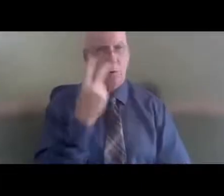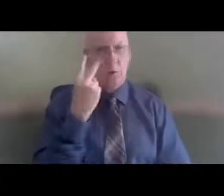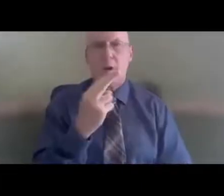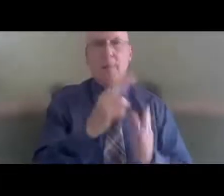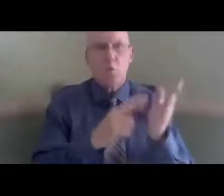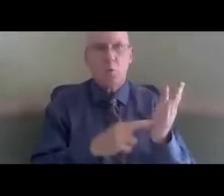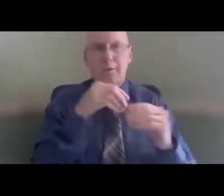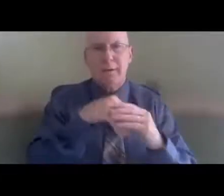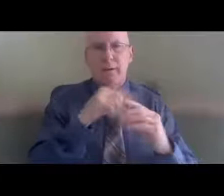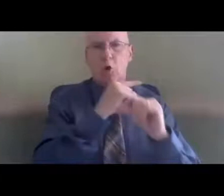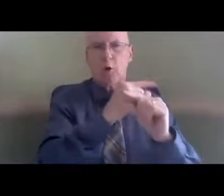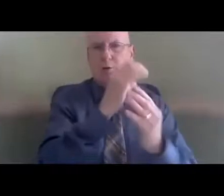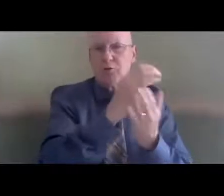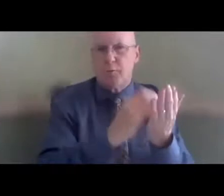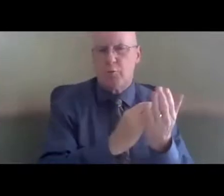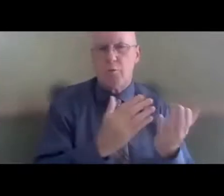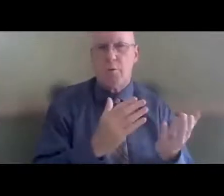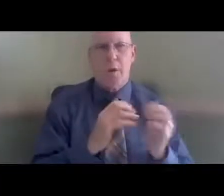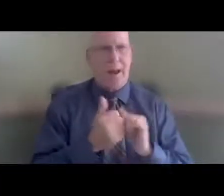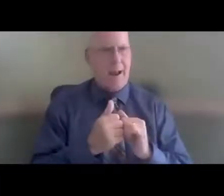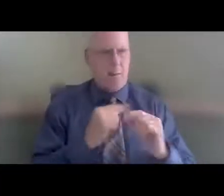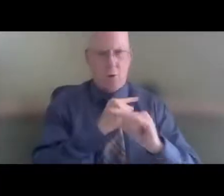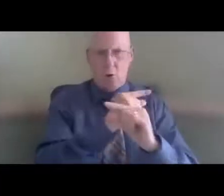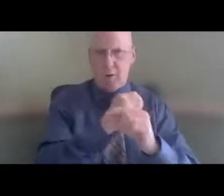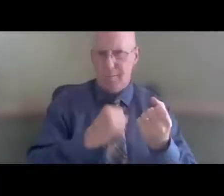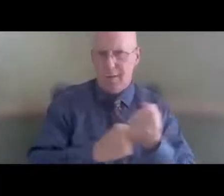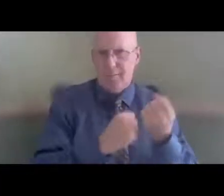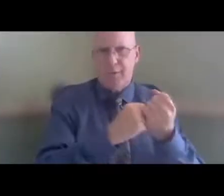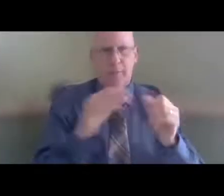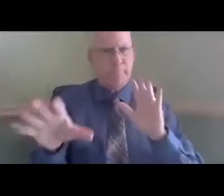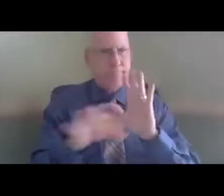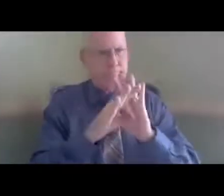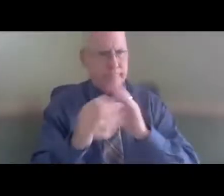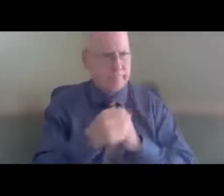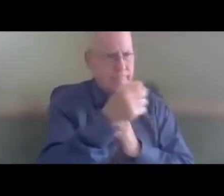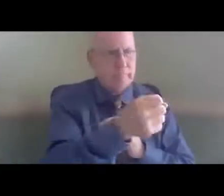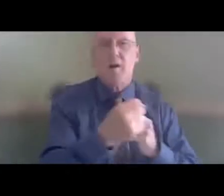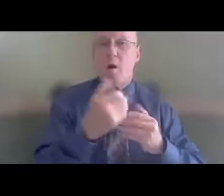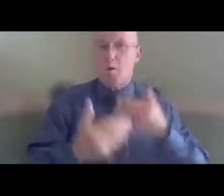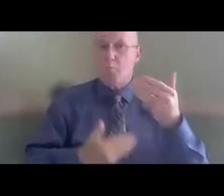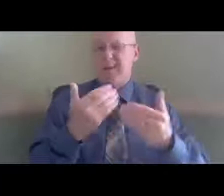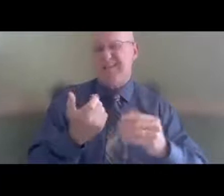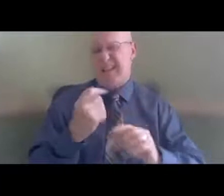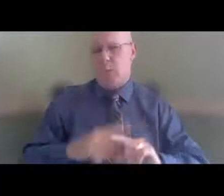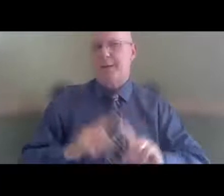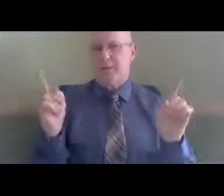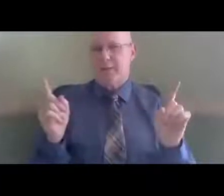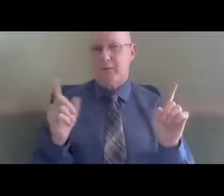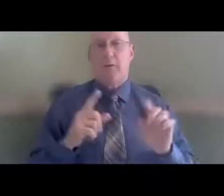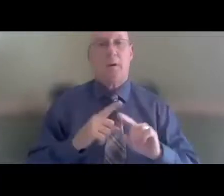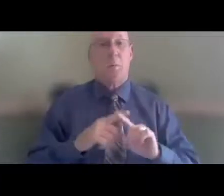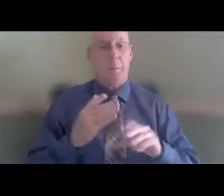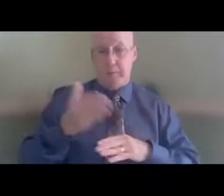guardianship chapter. So how a guardian advocate is appointed, the process is a little bit different, but the end